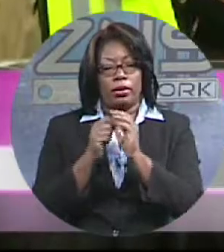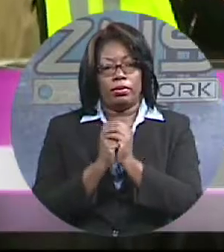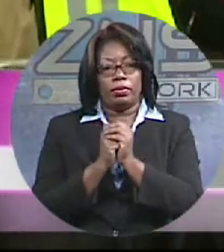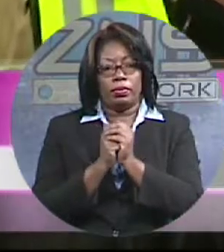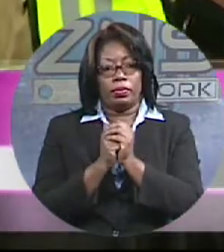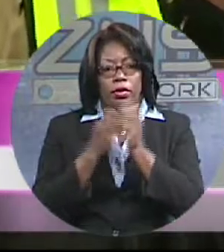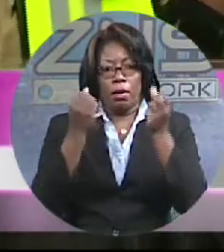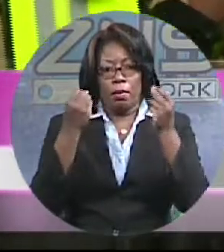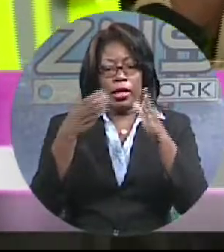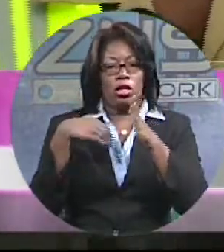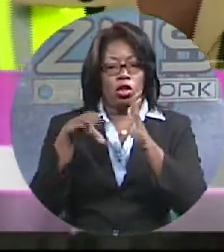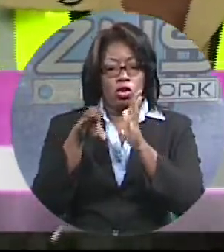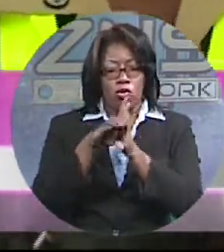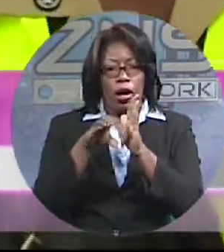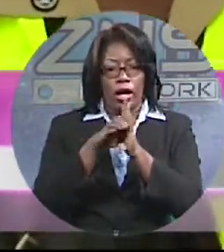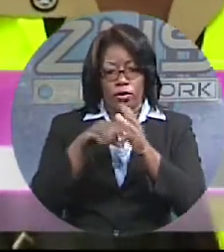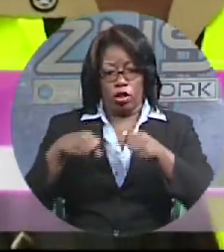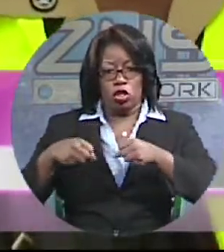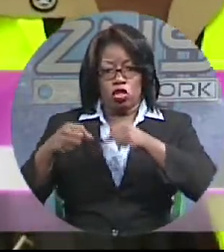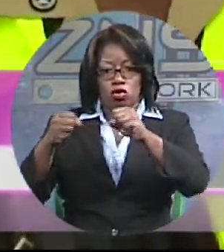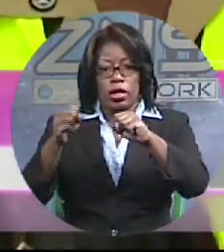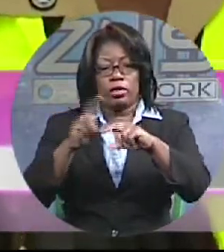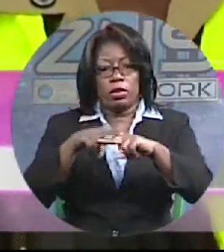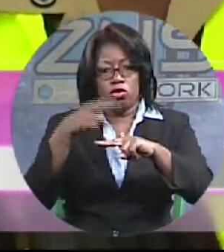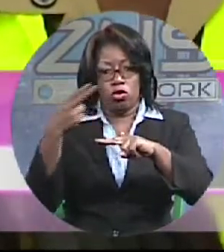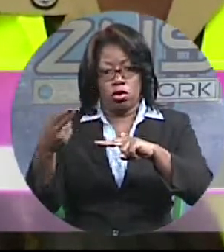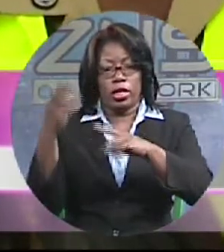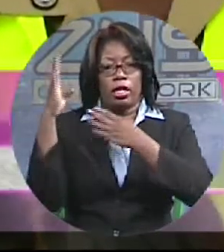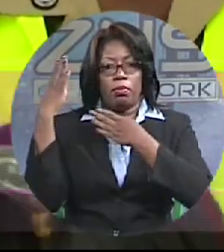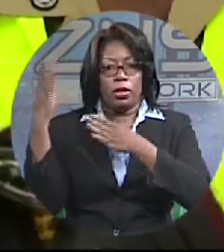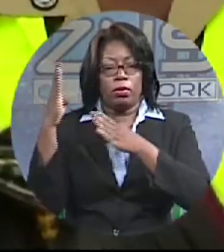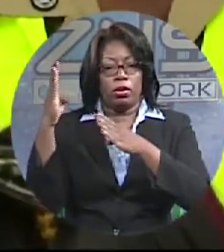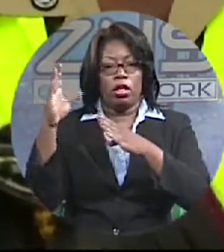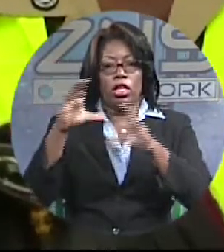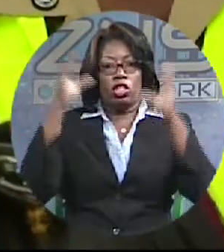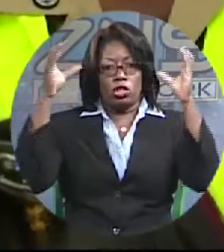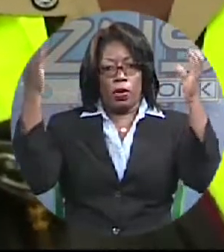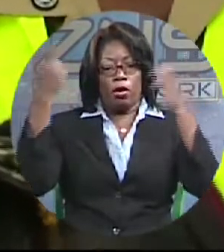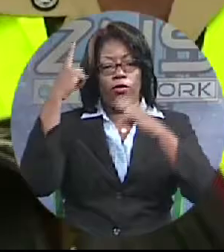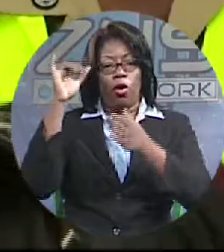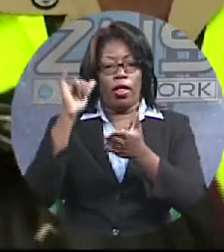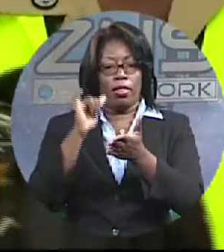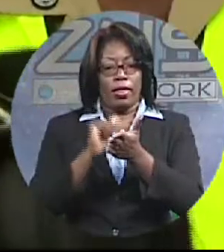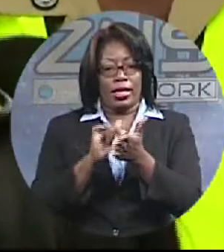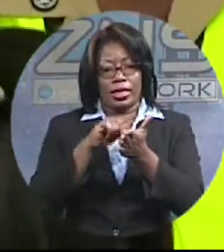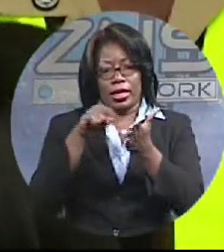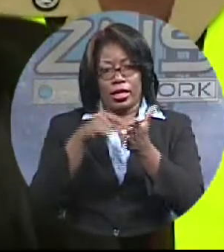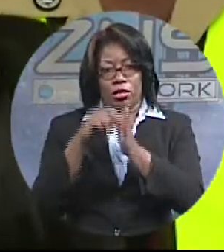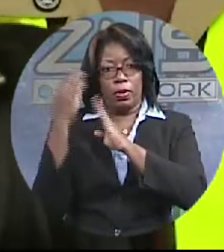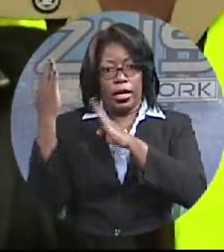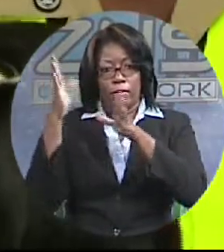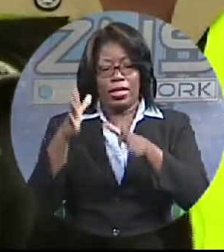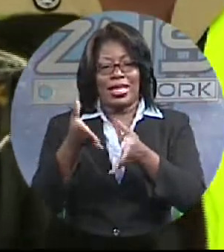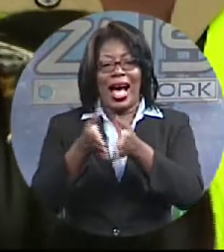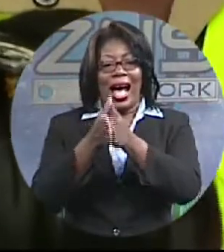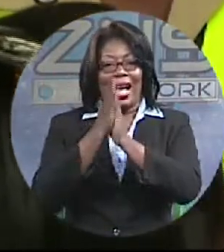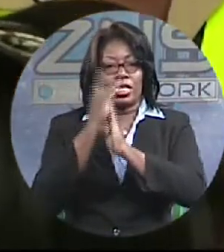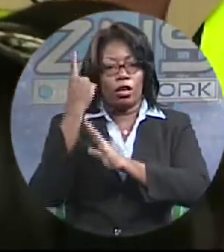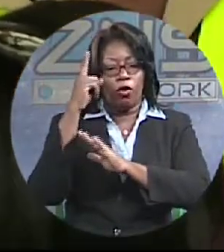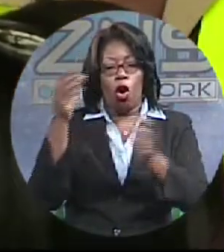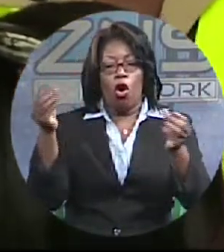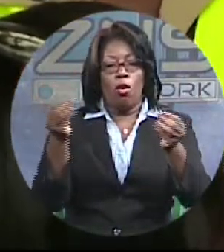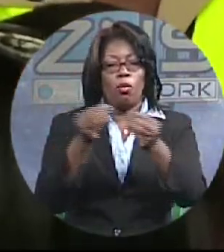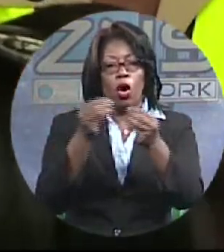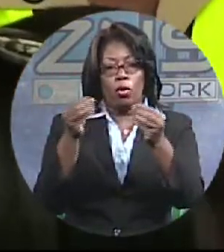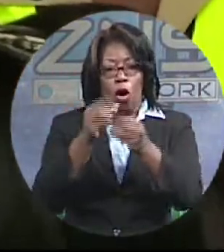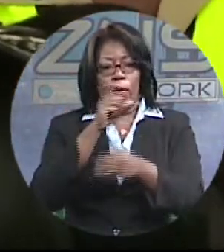diminished during the 12 hours. And Bohemian people should celebrate for that, because this is what the Bohemian people are asking for, more police